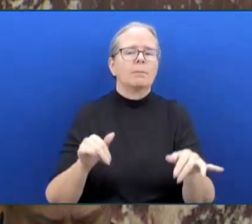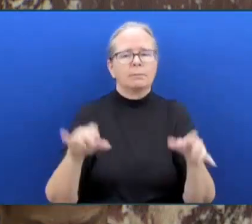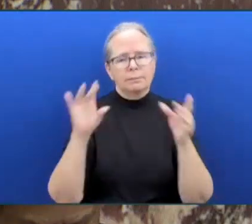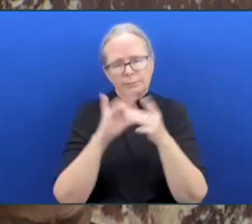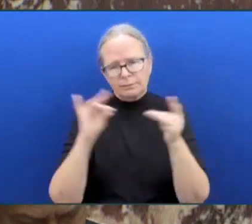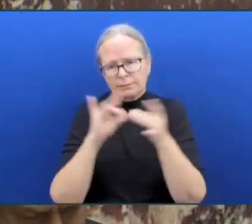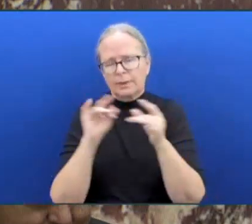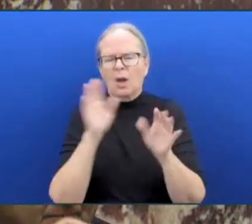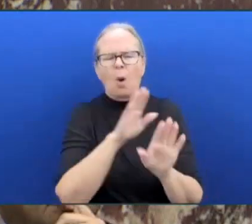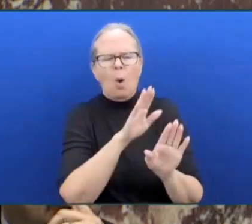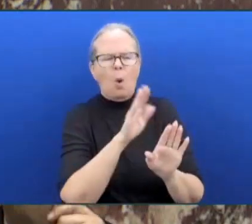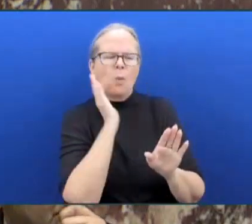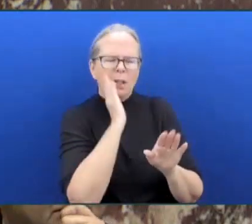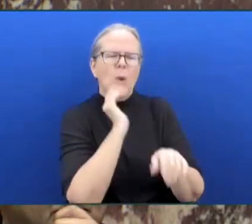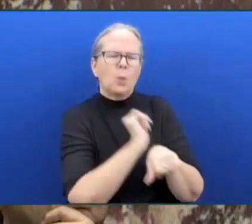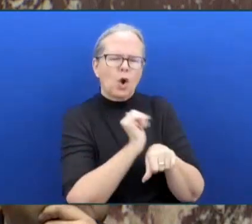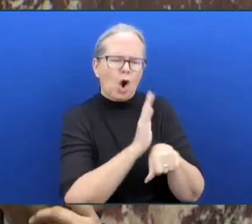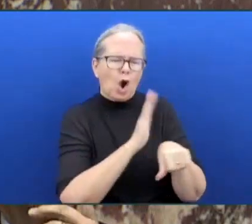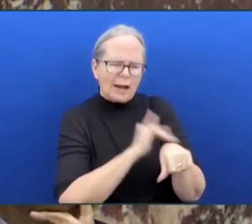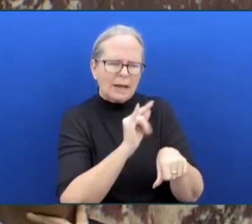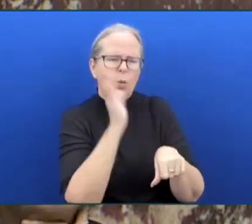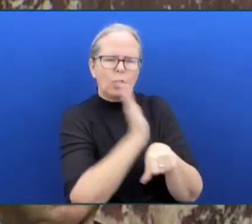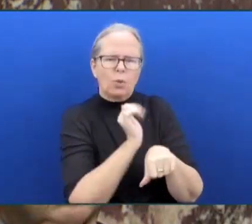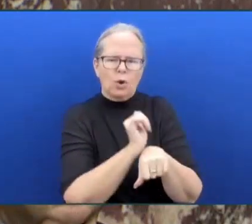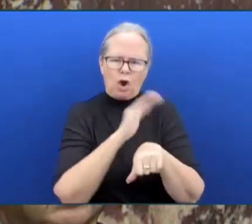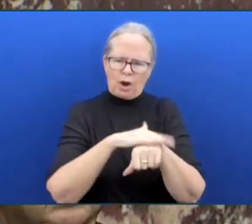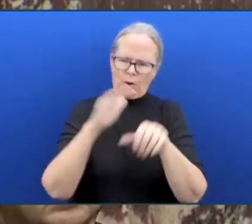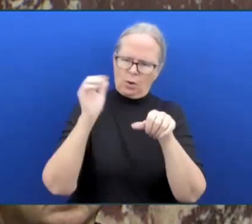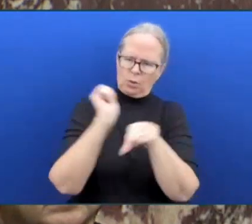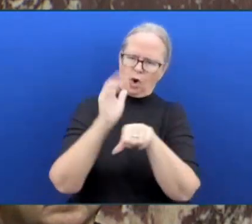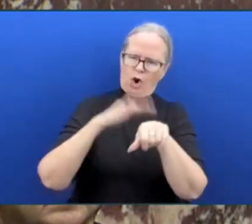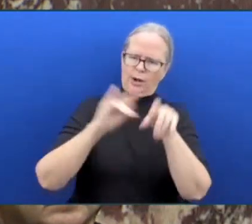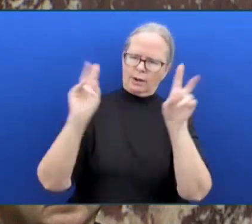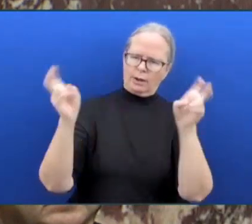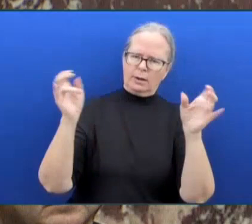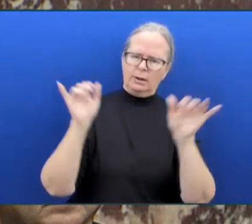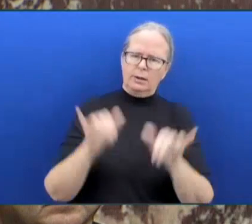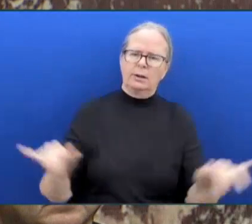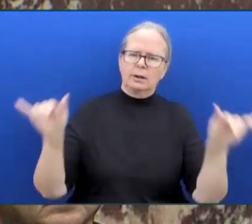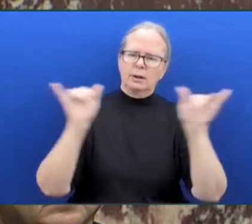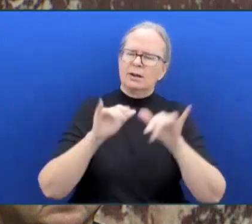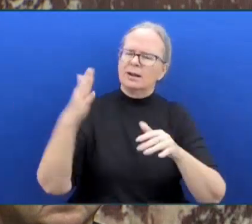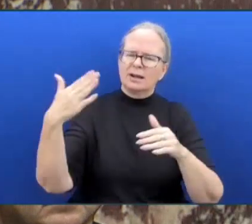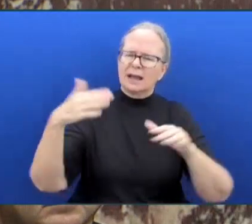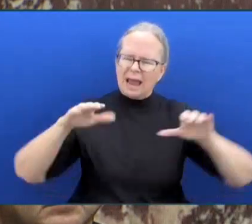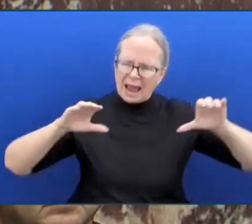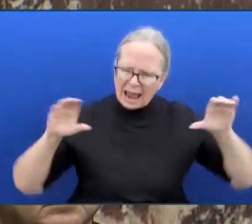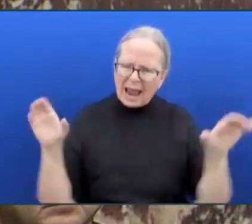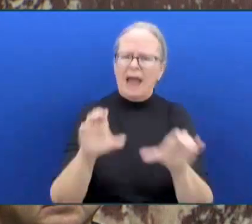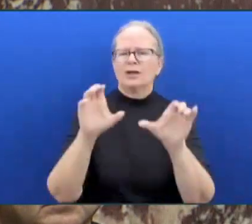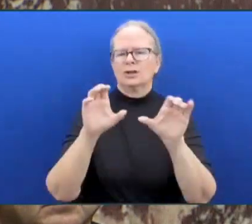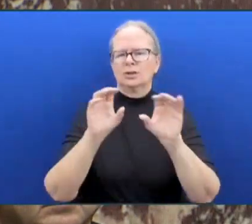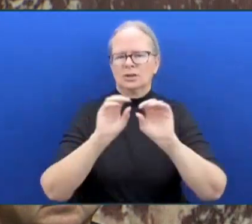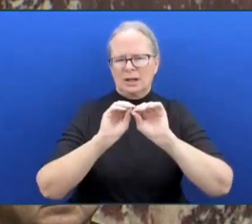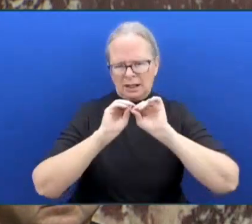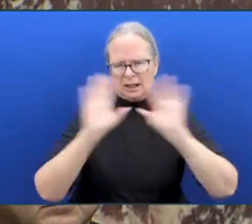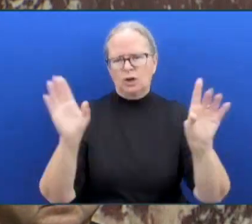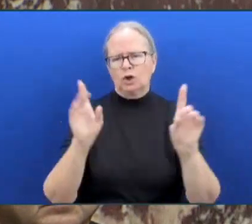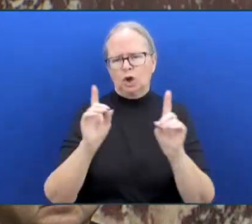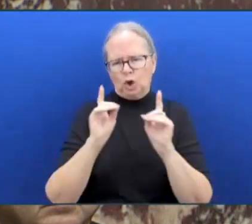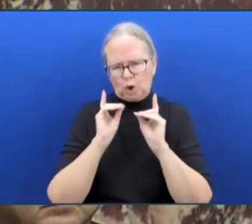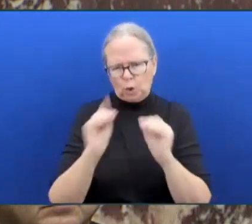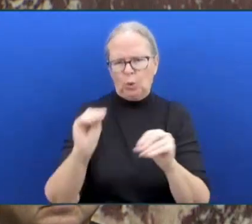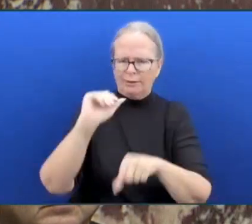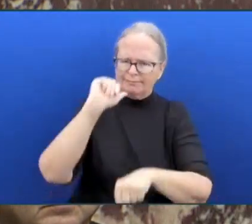They're asking for clear action, and they're asking for services to be on campus. We've seen a